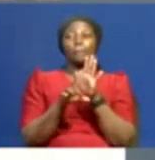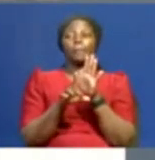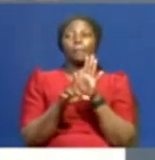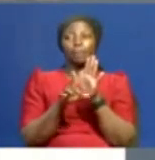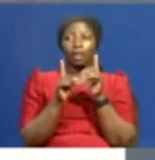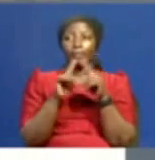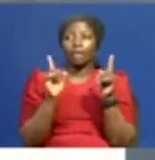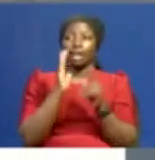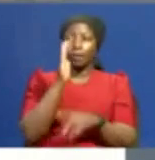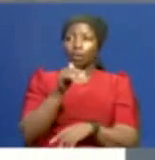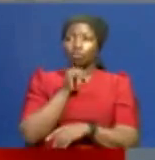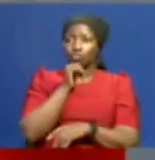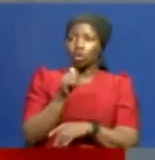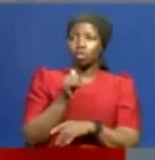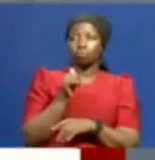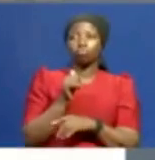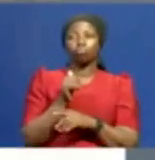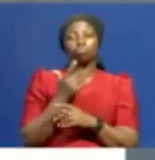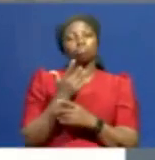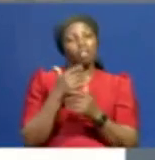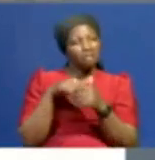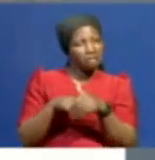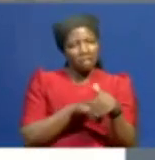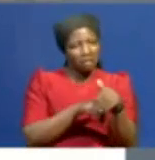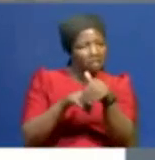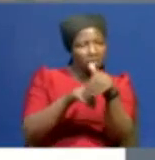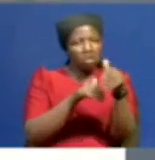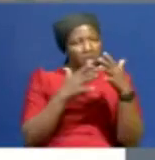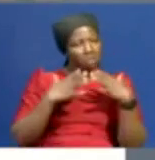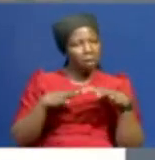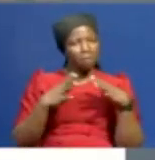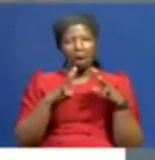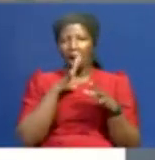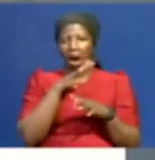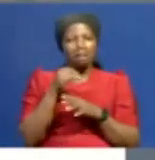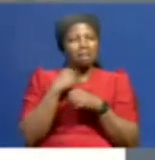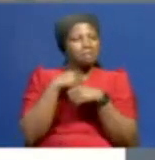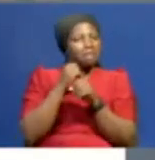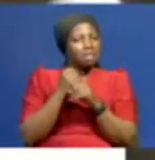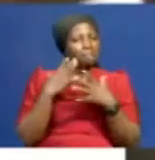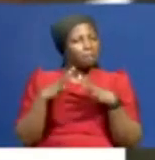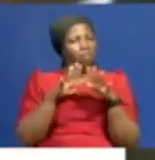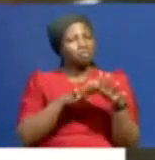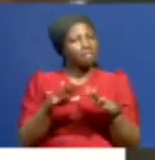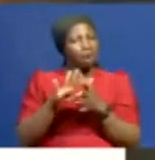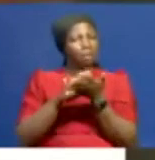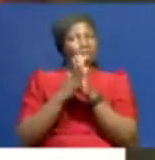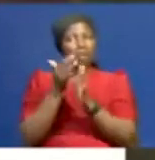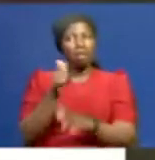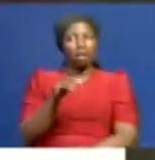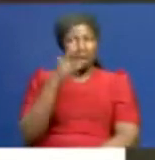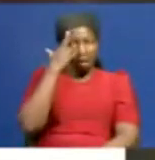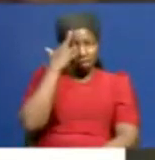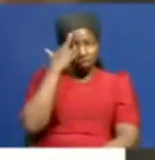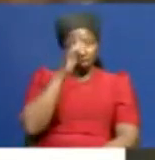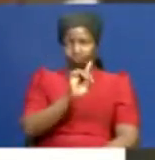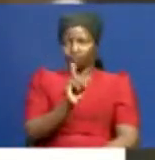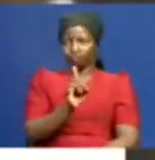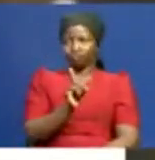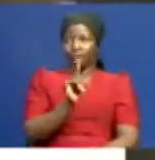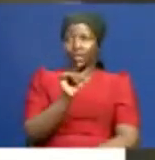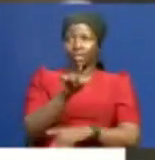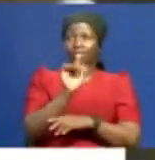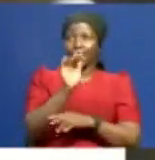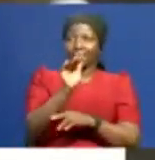but we will not do witch hunt and victimize people for no reason. He directed state officers to